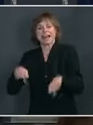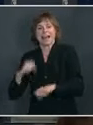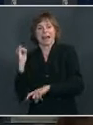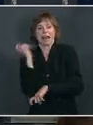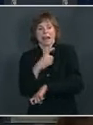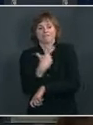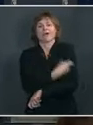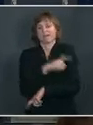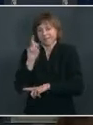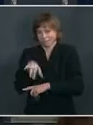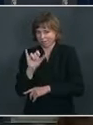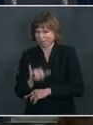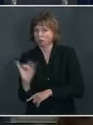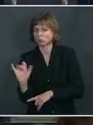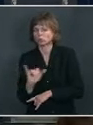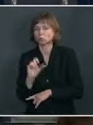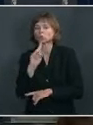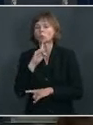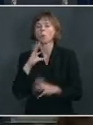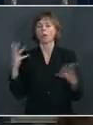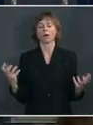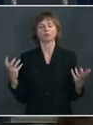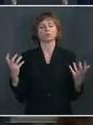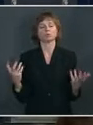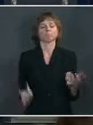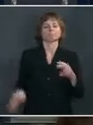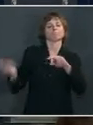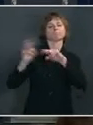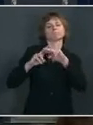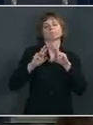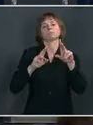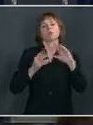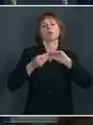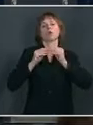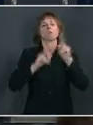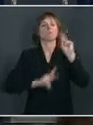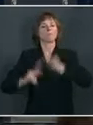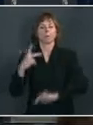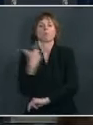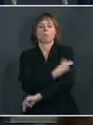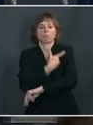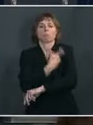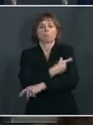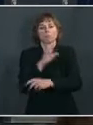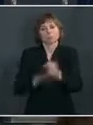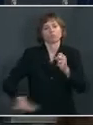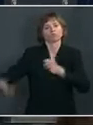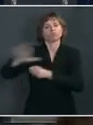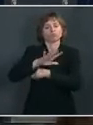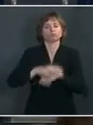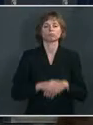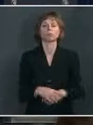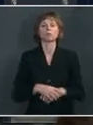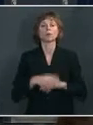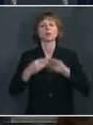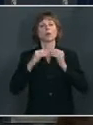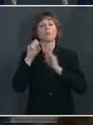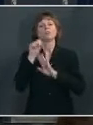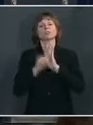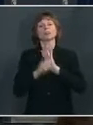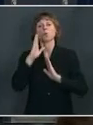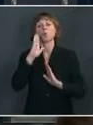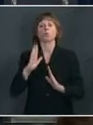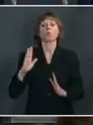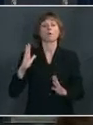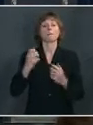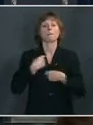to put more vaccinators in the field. A number of states have already taken action to ease licensing